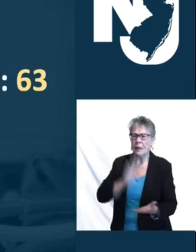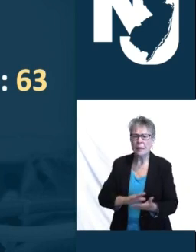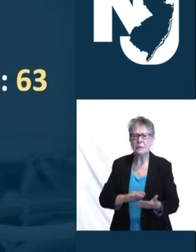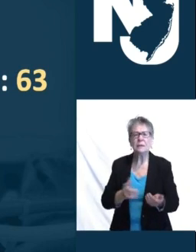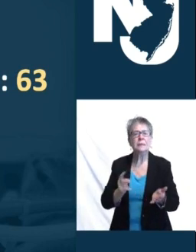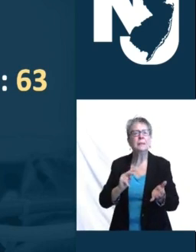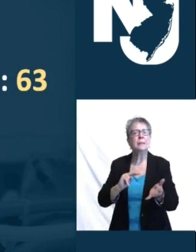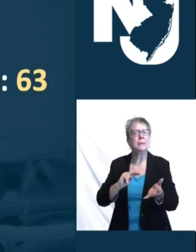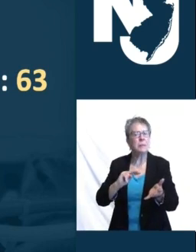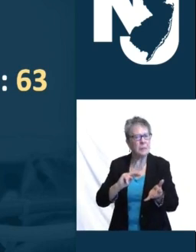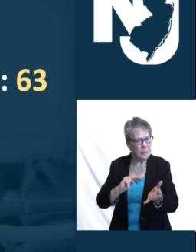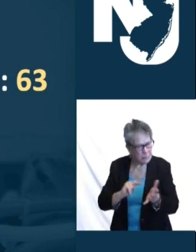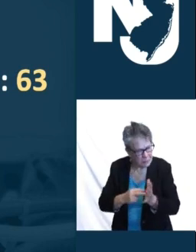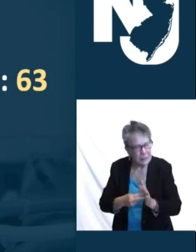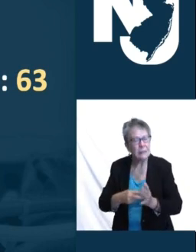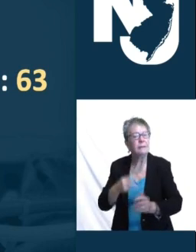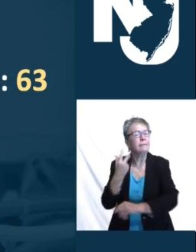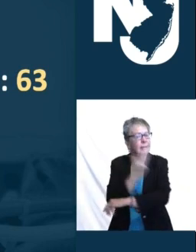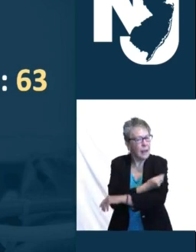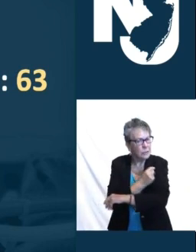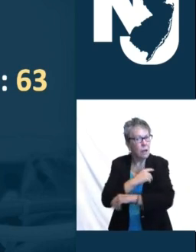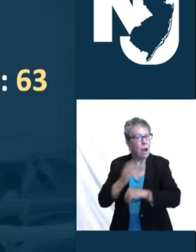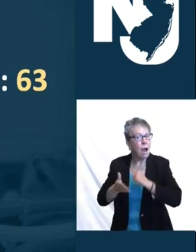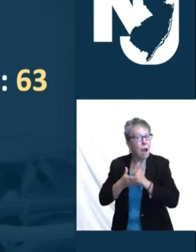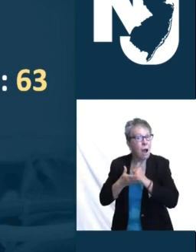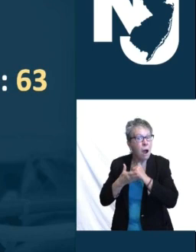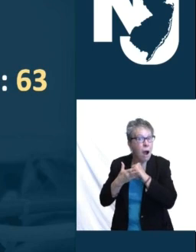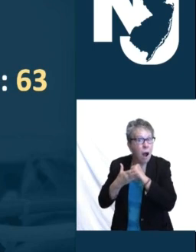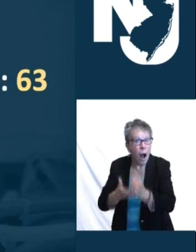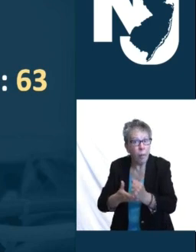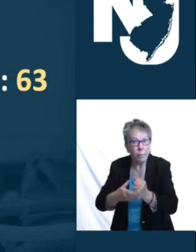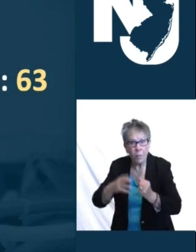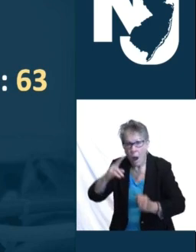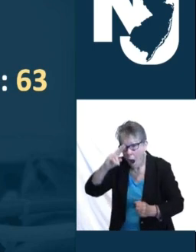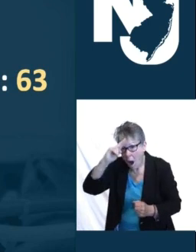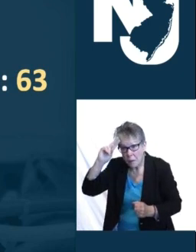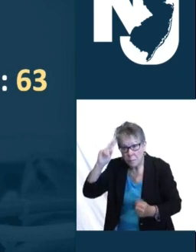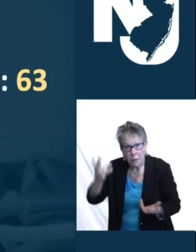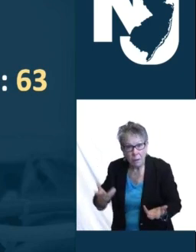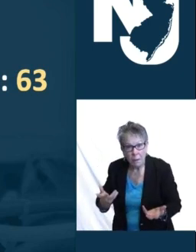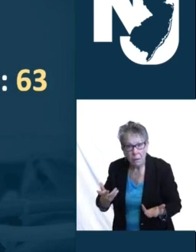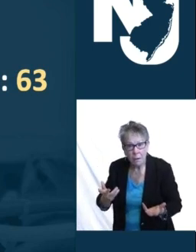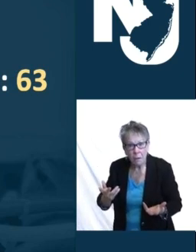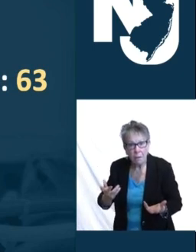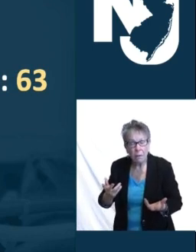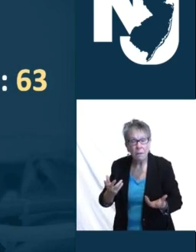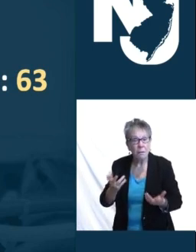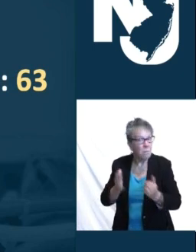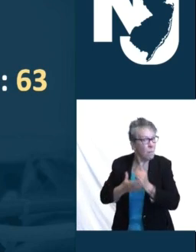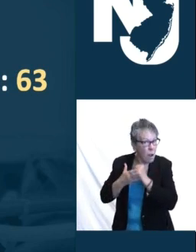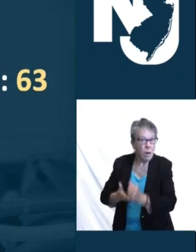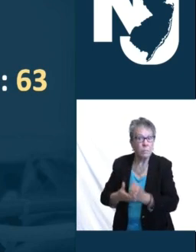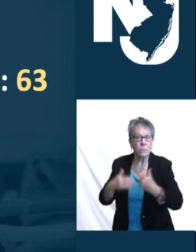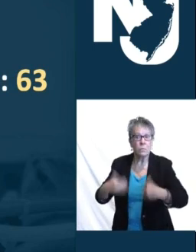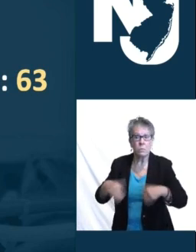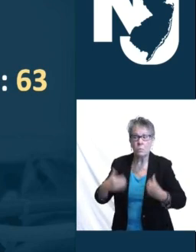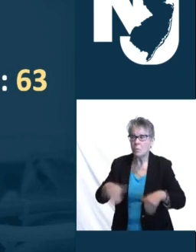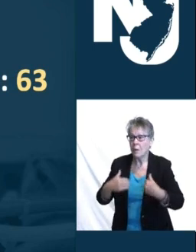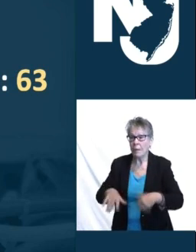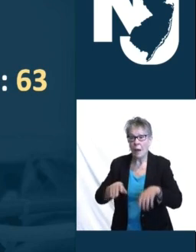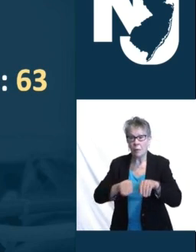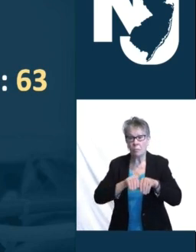the worst of the Delta variant. This is, in very real terms, a pandemic of the unvaccinated, who are now a distinct